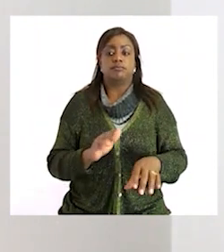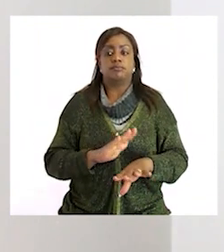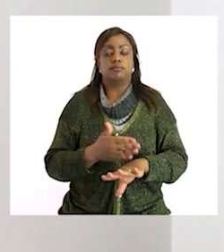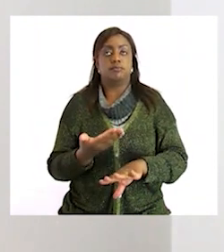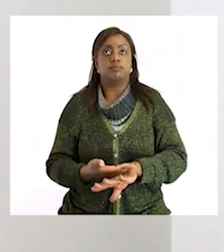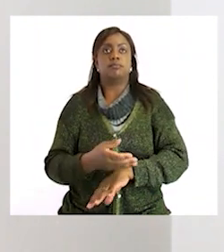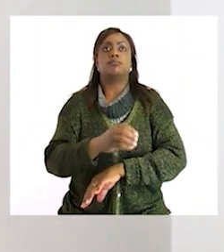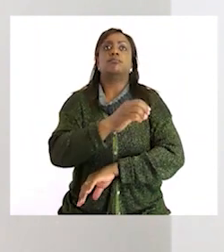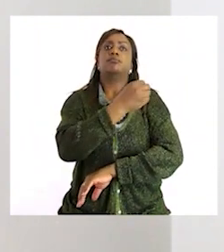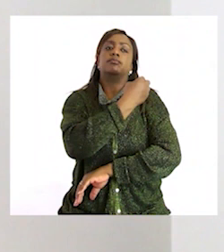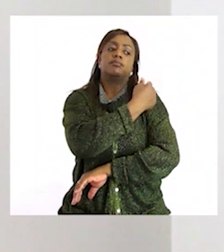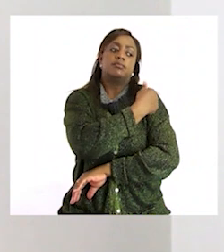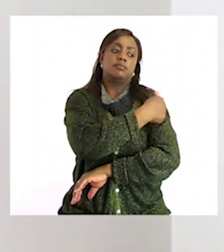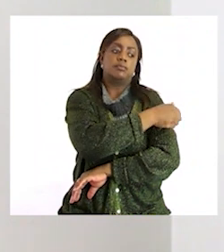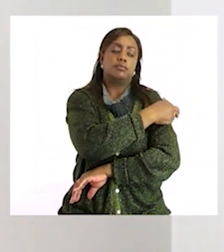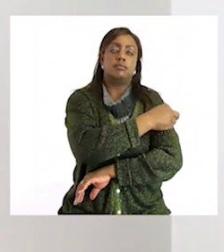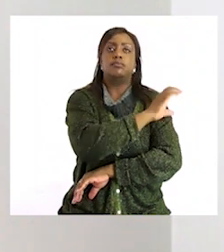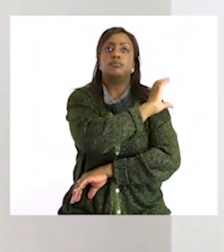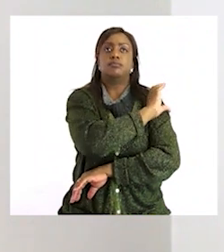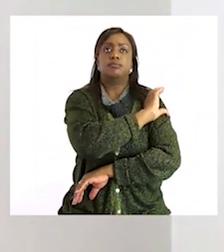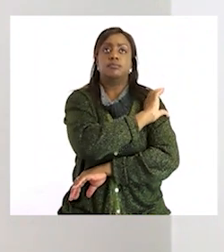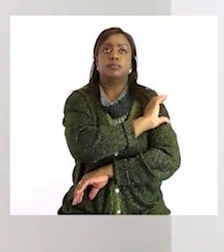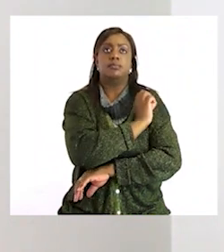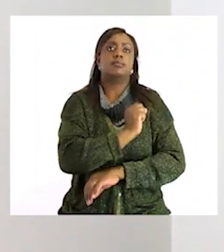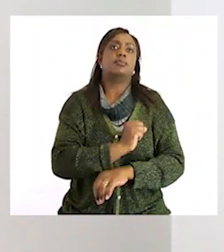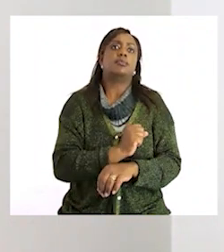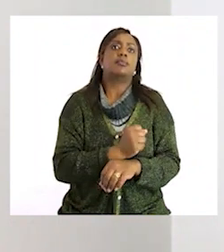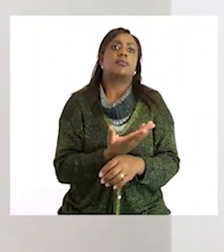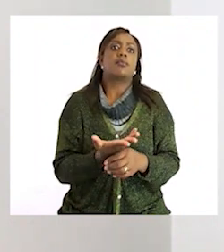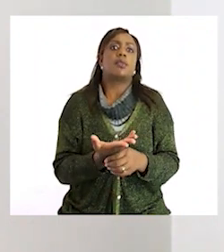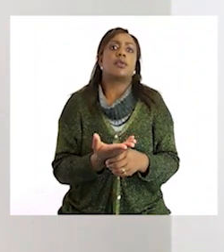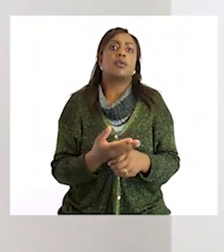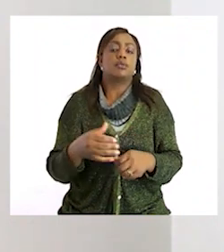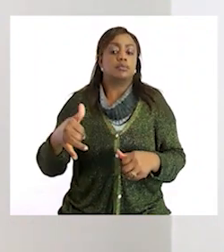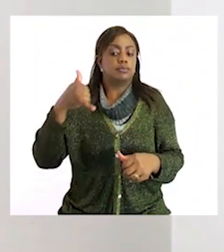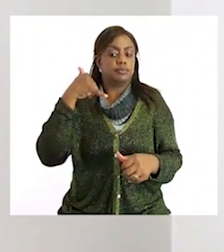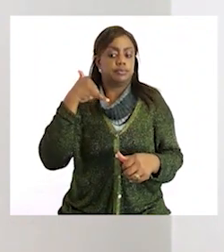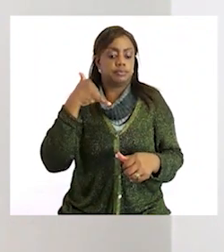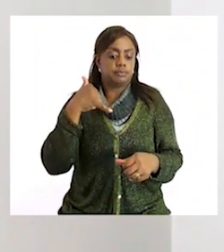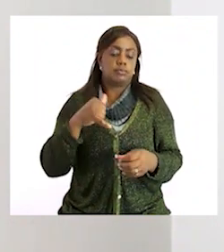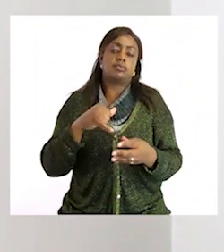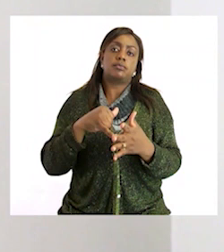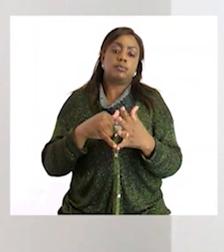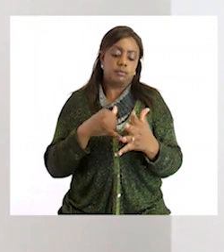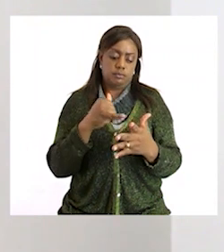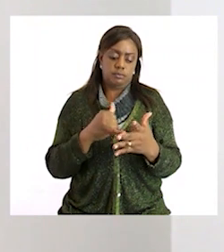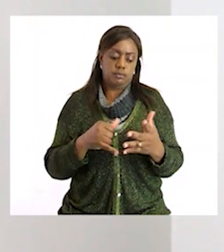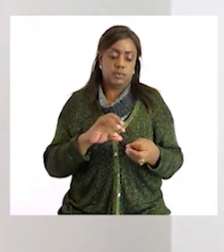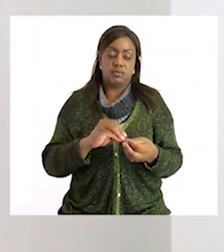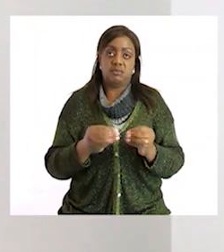information on sexuality and sexual health. Now, these places are the clinics and